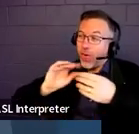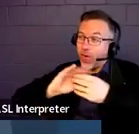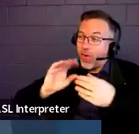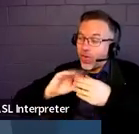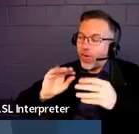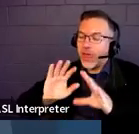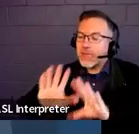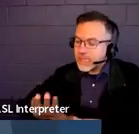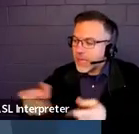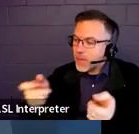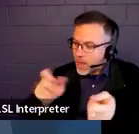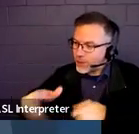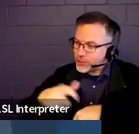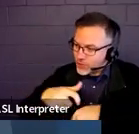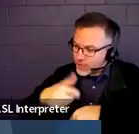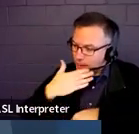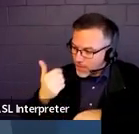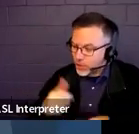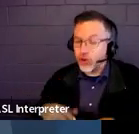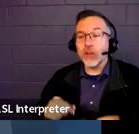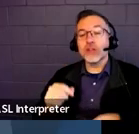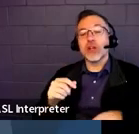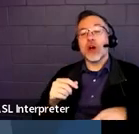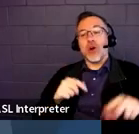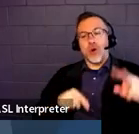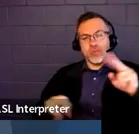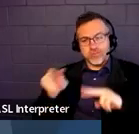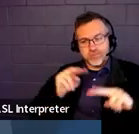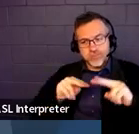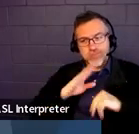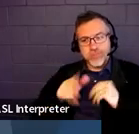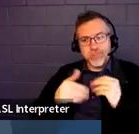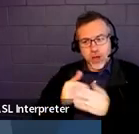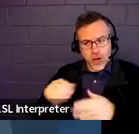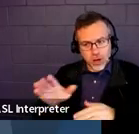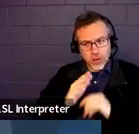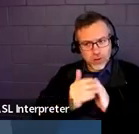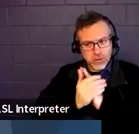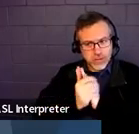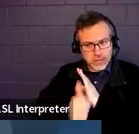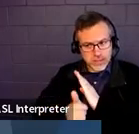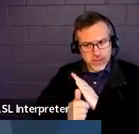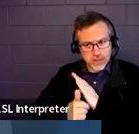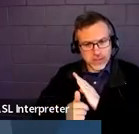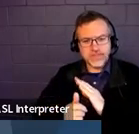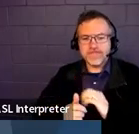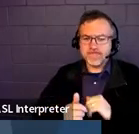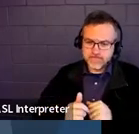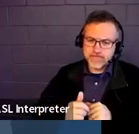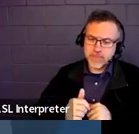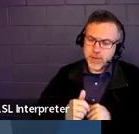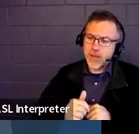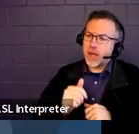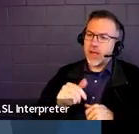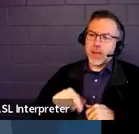So looking at all of these skills that would benefit, it has to